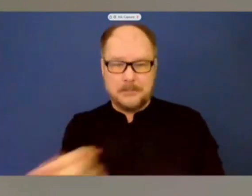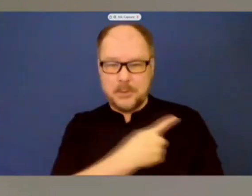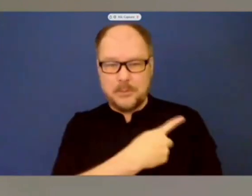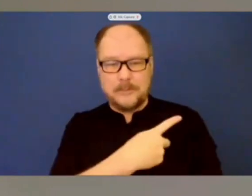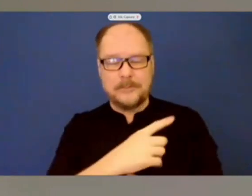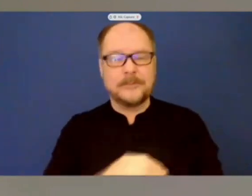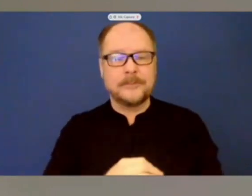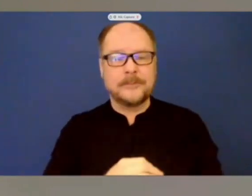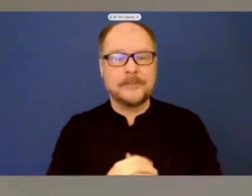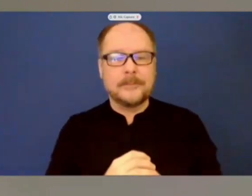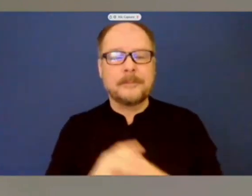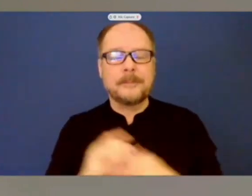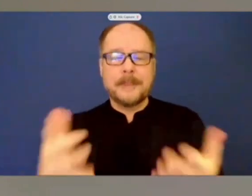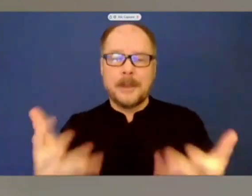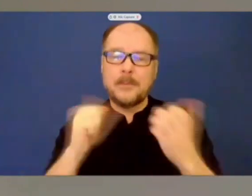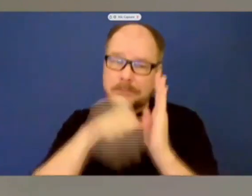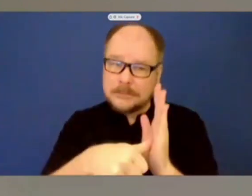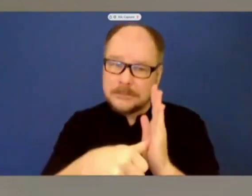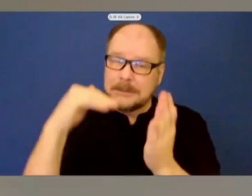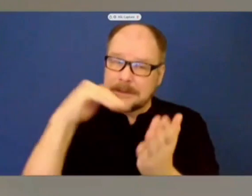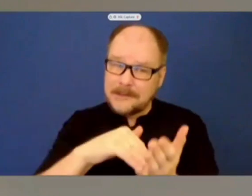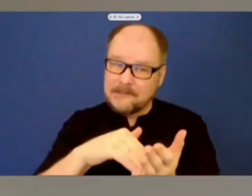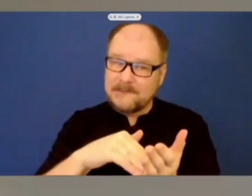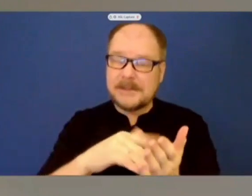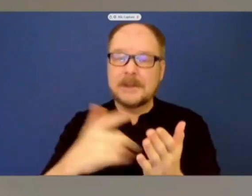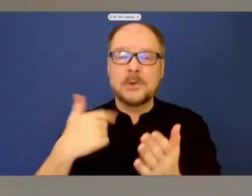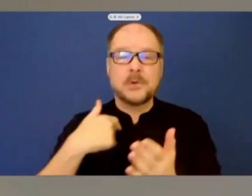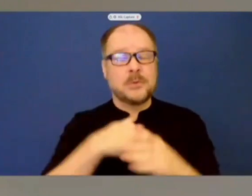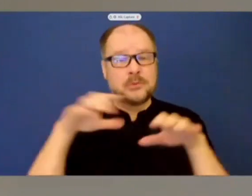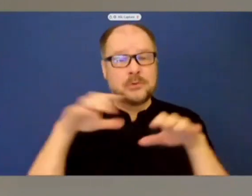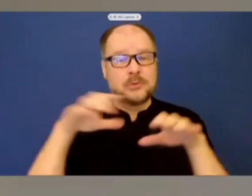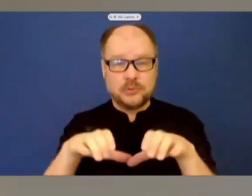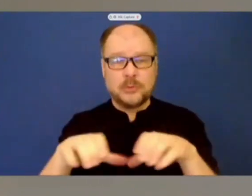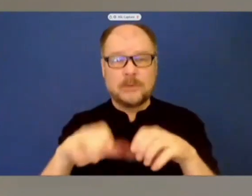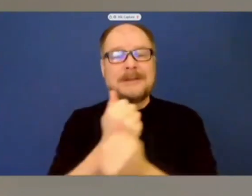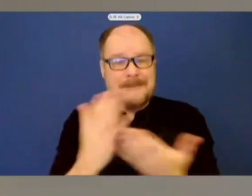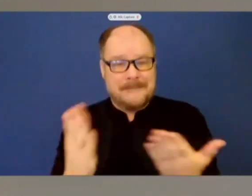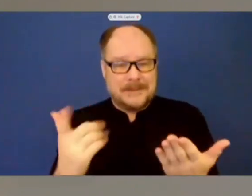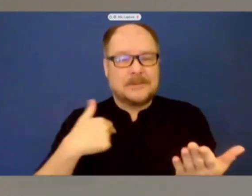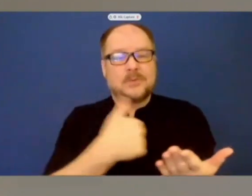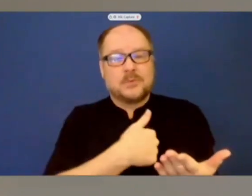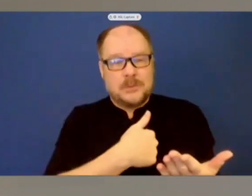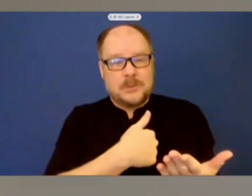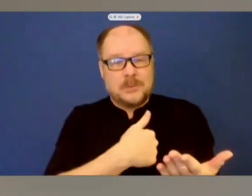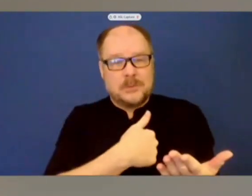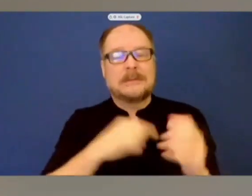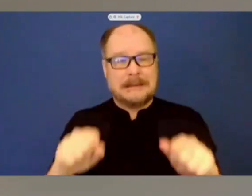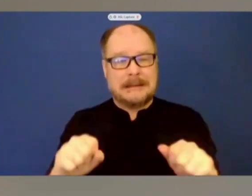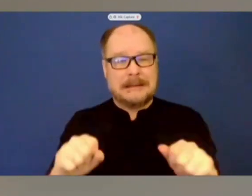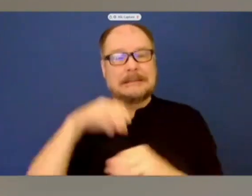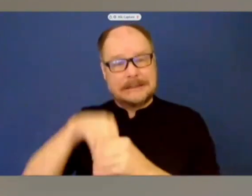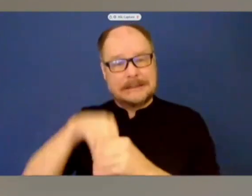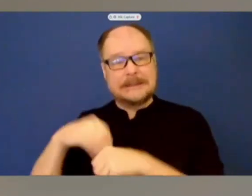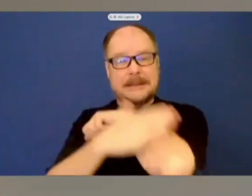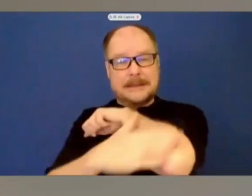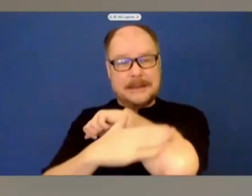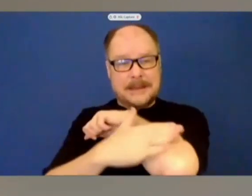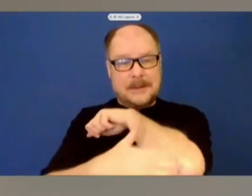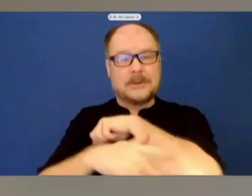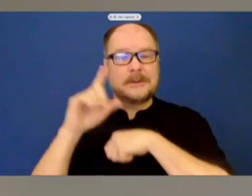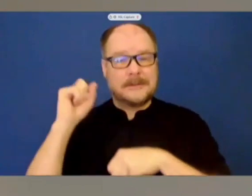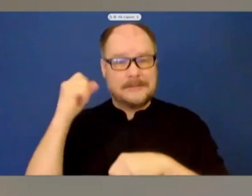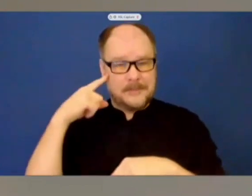to reemphasize the fact that we are doing everything we can within the county to make sure